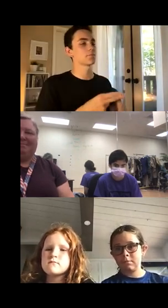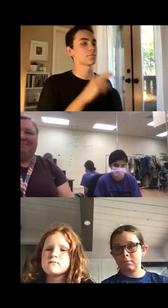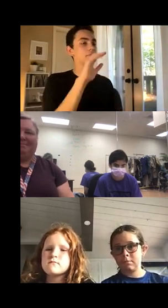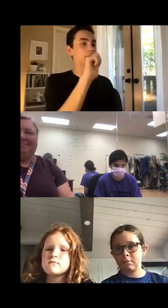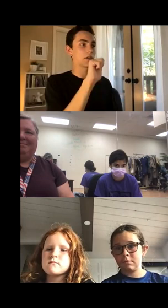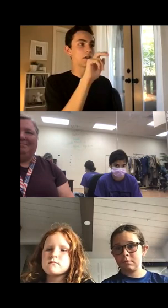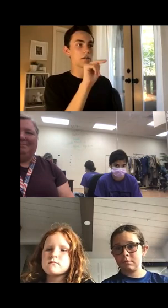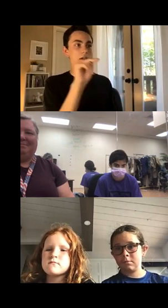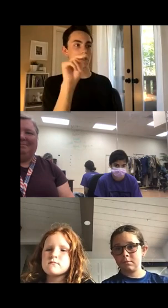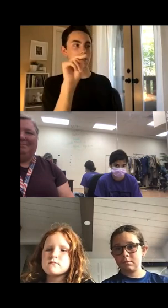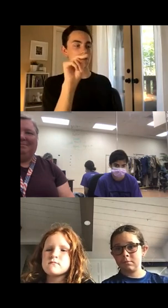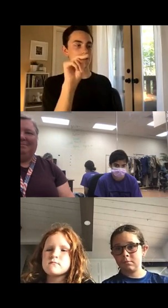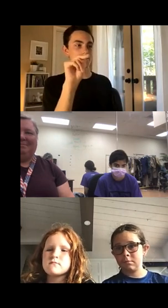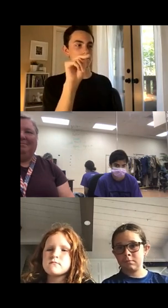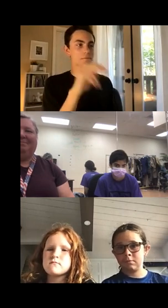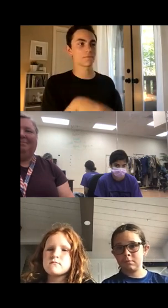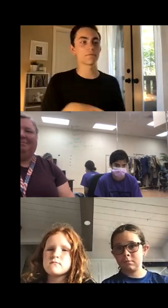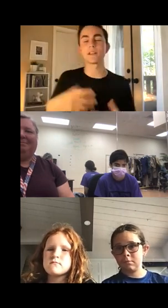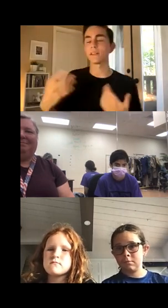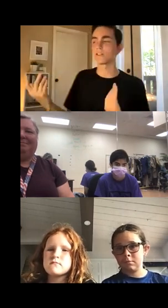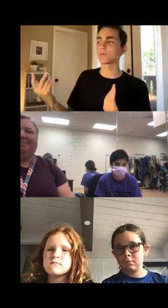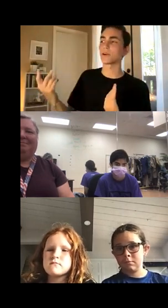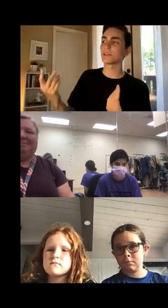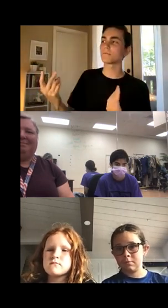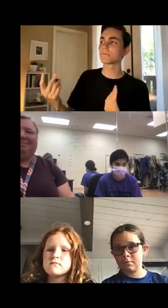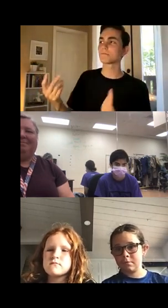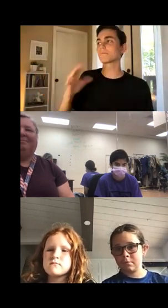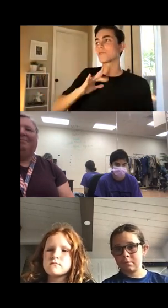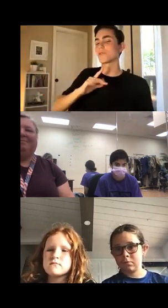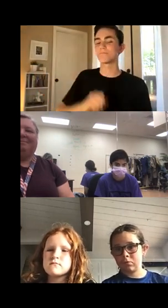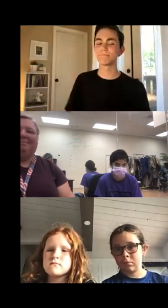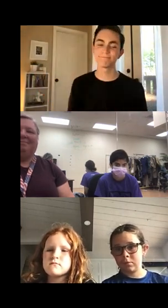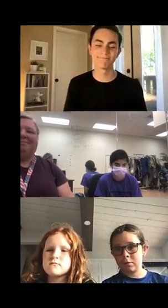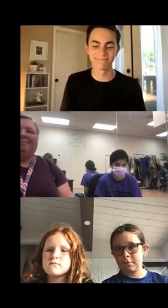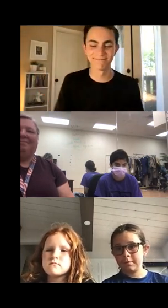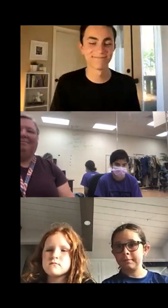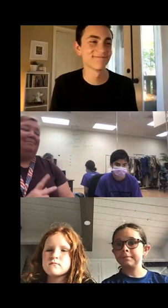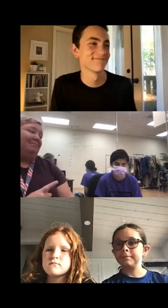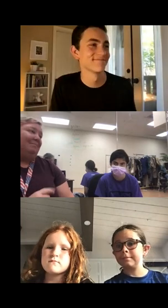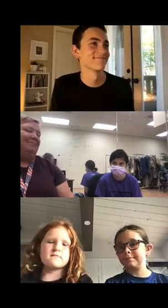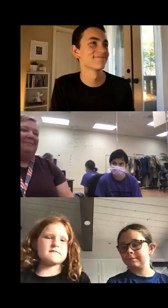name, and then I respond, cool.